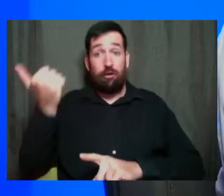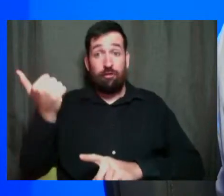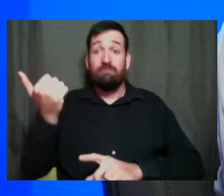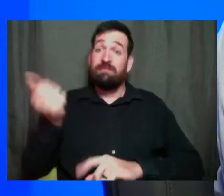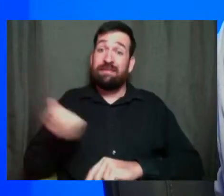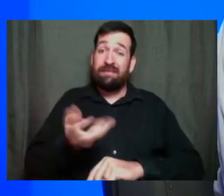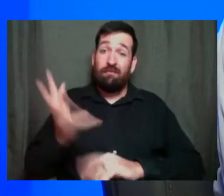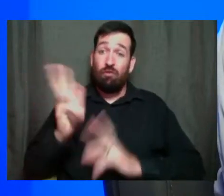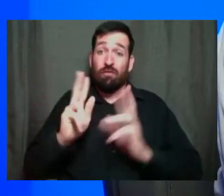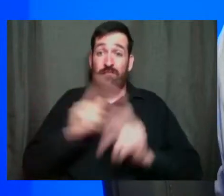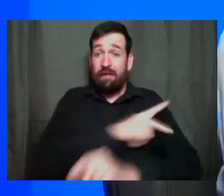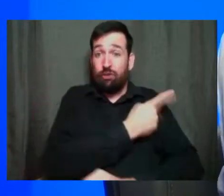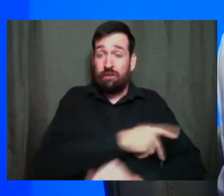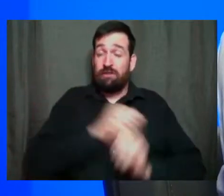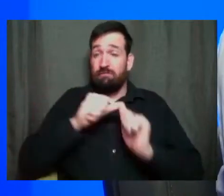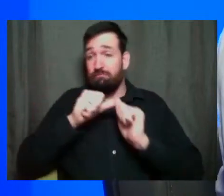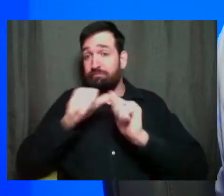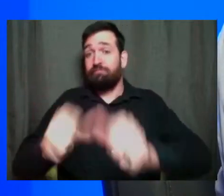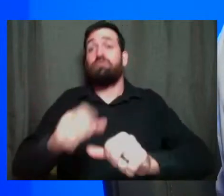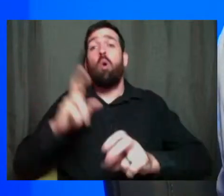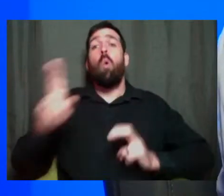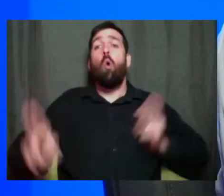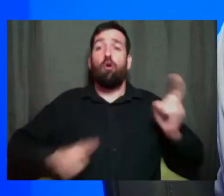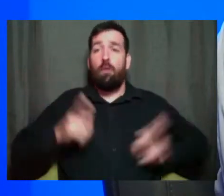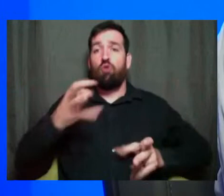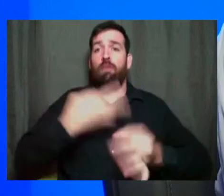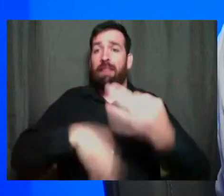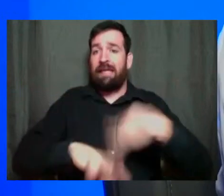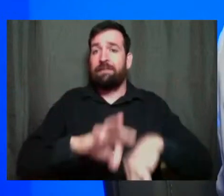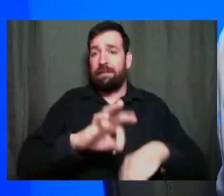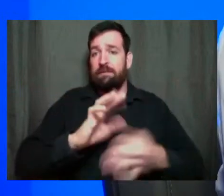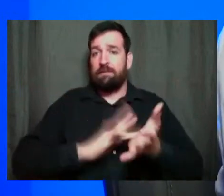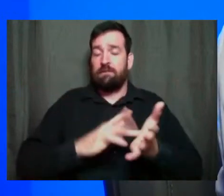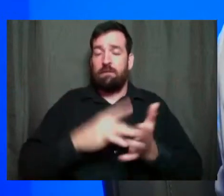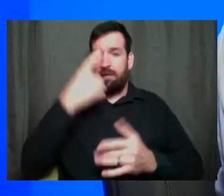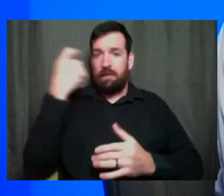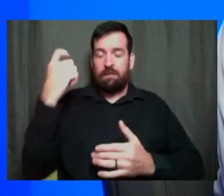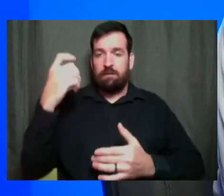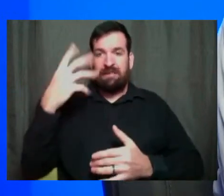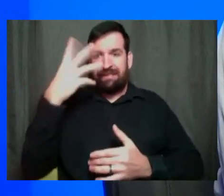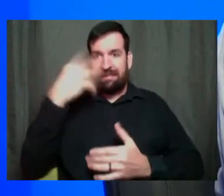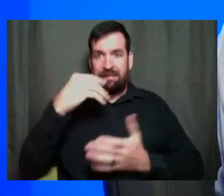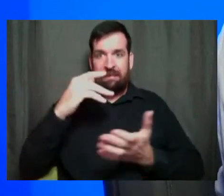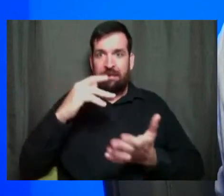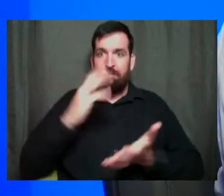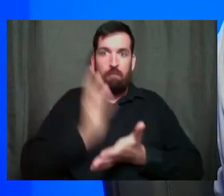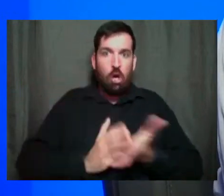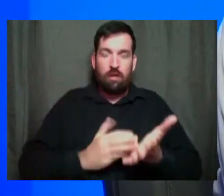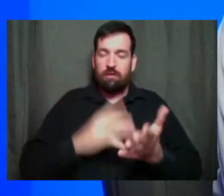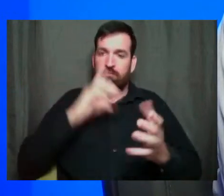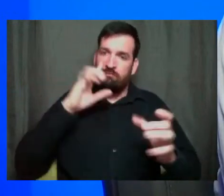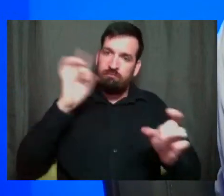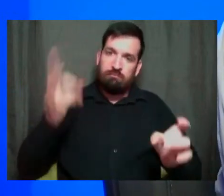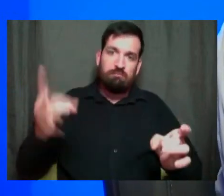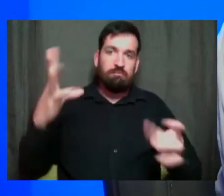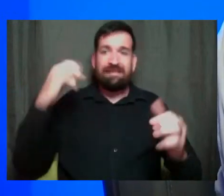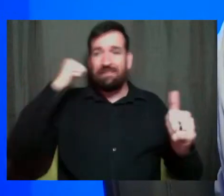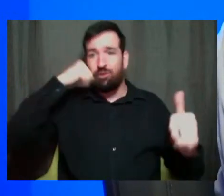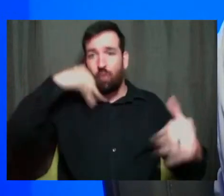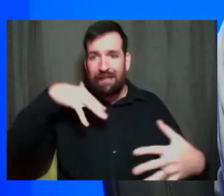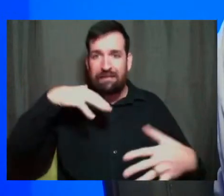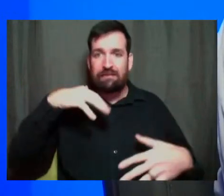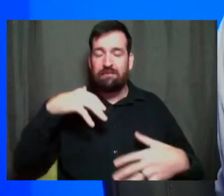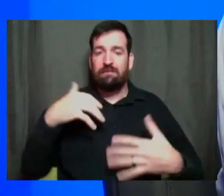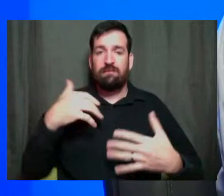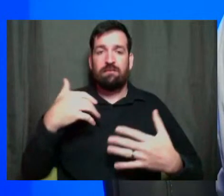stay on hormone replacement just because the sleep part is so bad, the sweats at night are so bad, and that